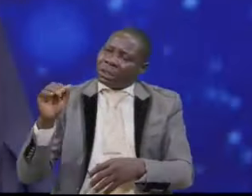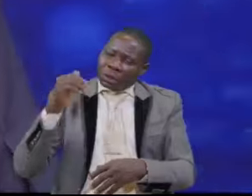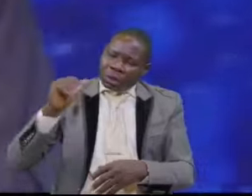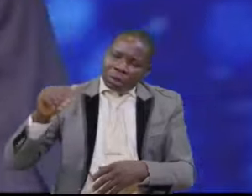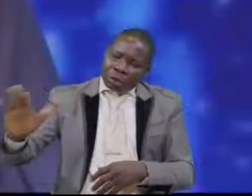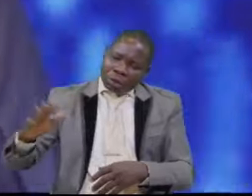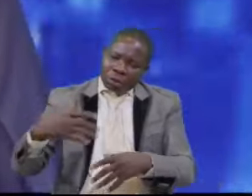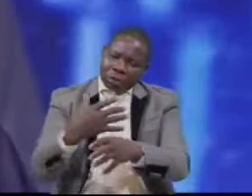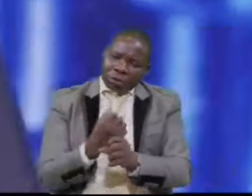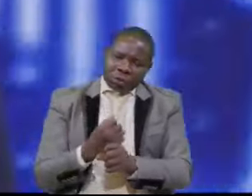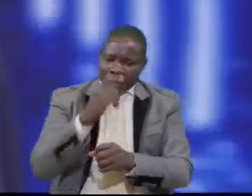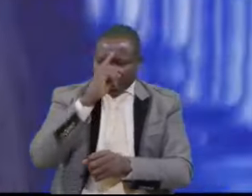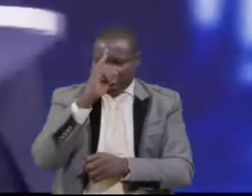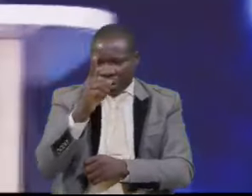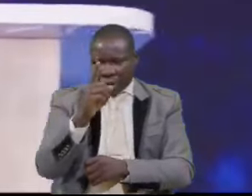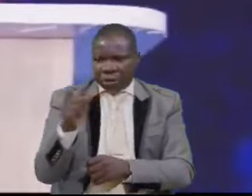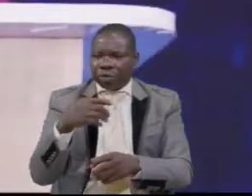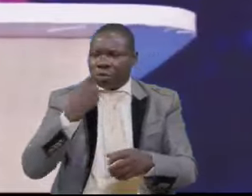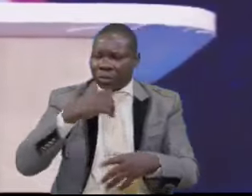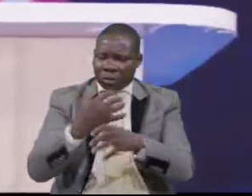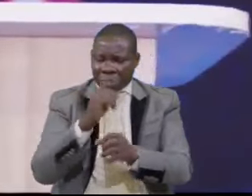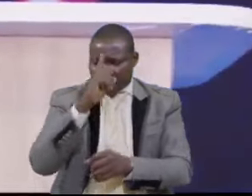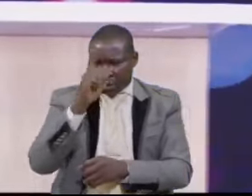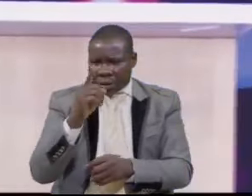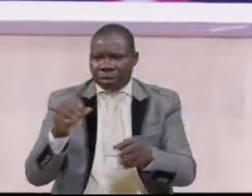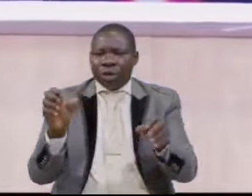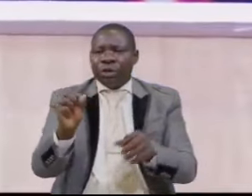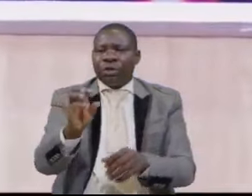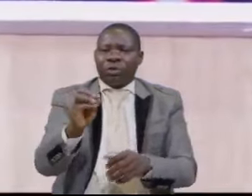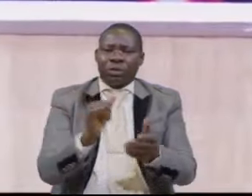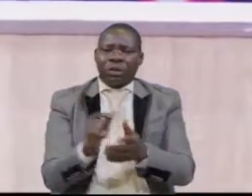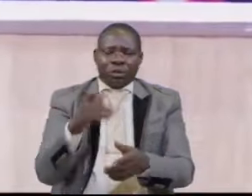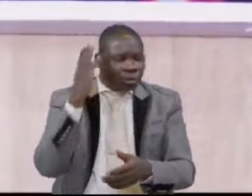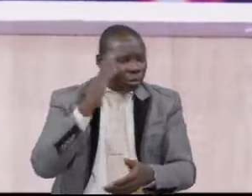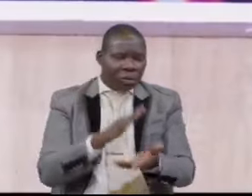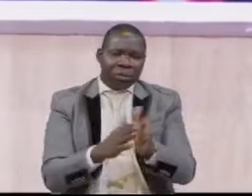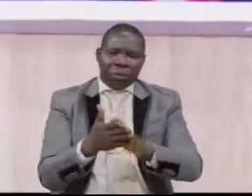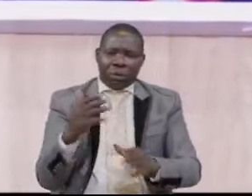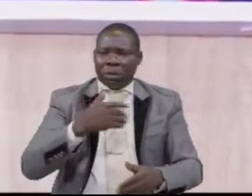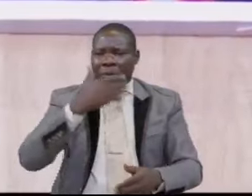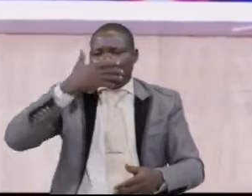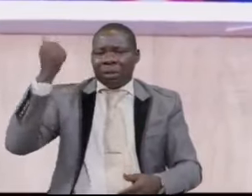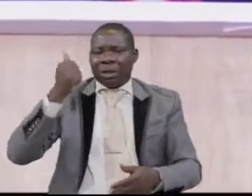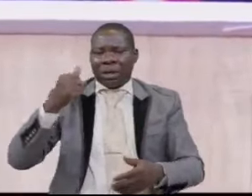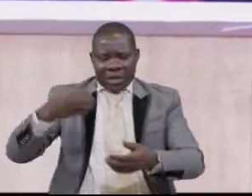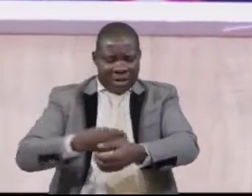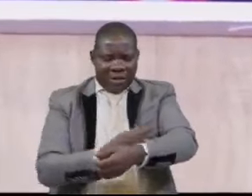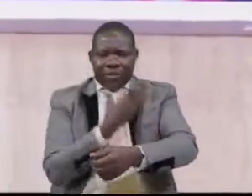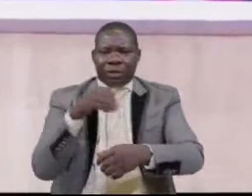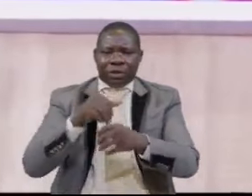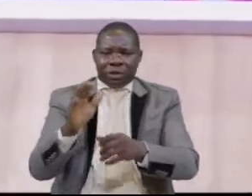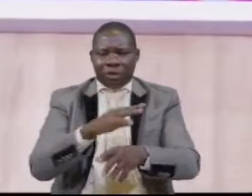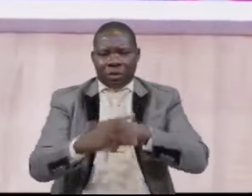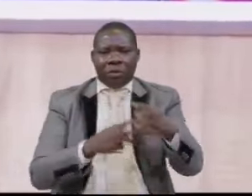initiative. You have to take initiative so that you might not become a better influence in your world. And